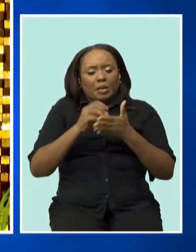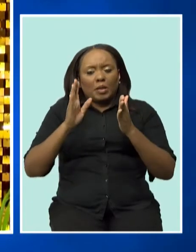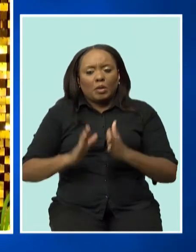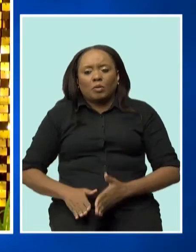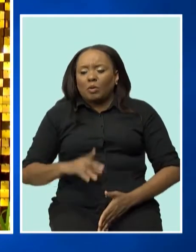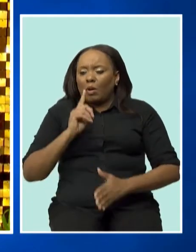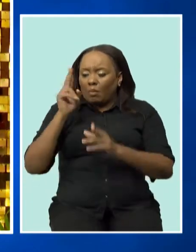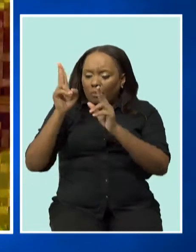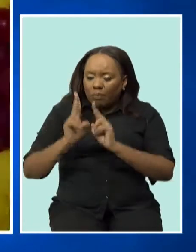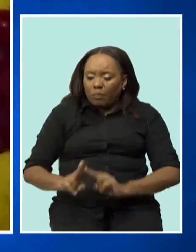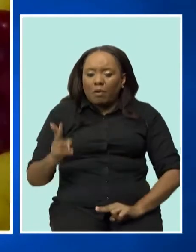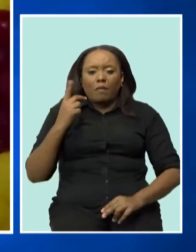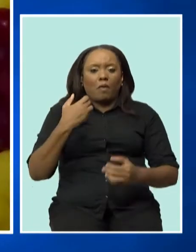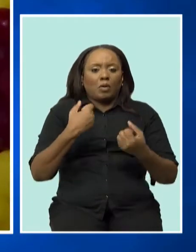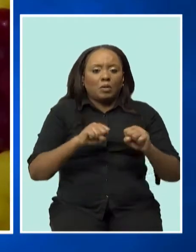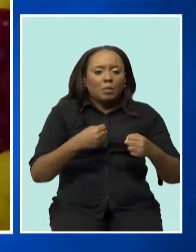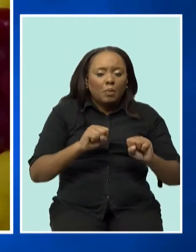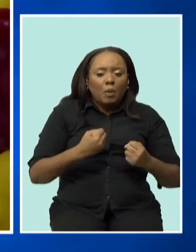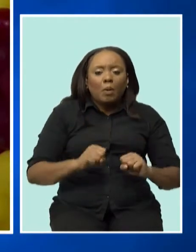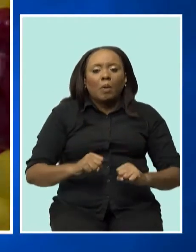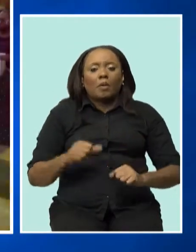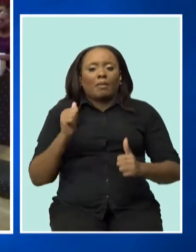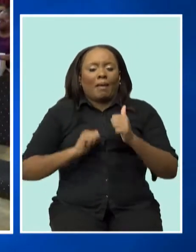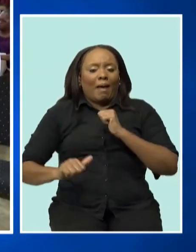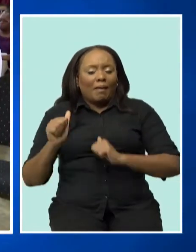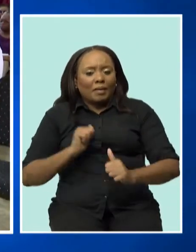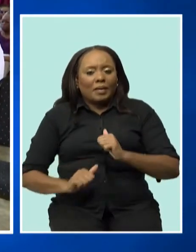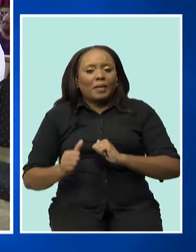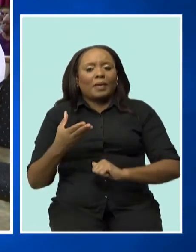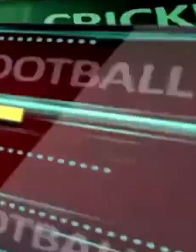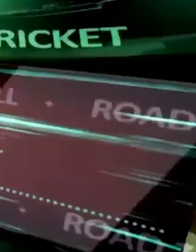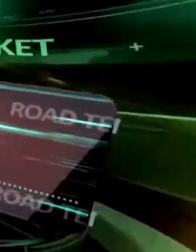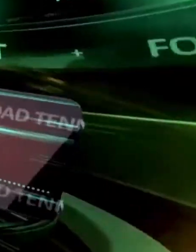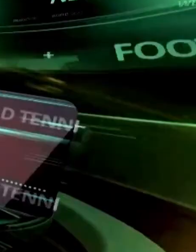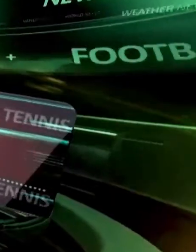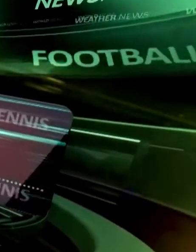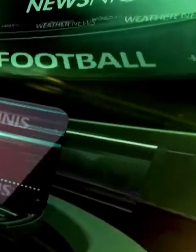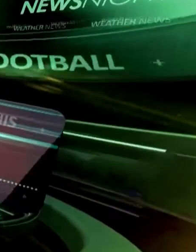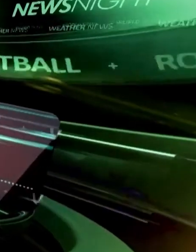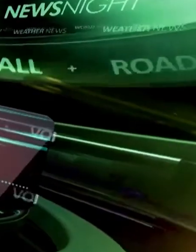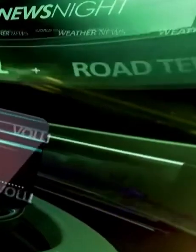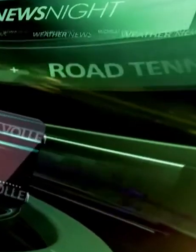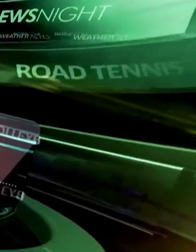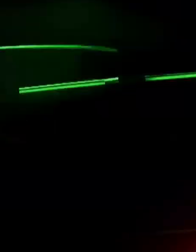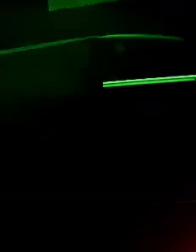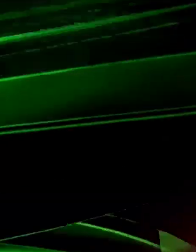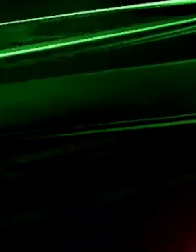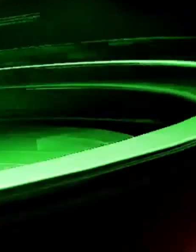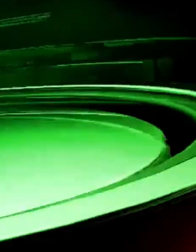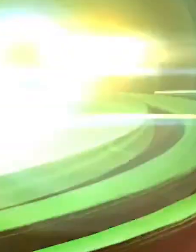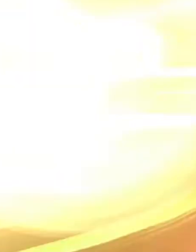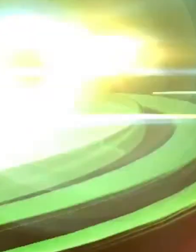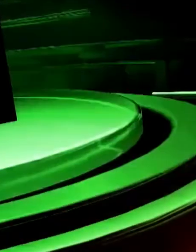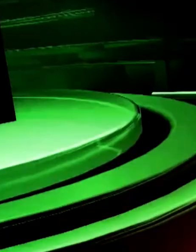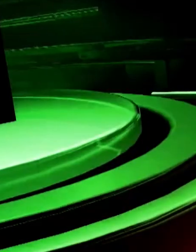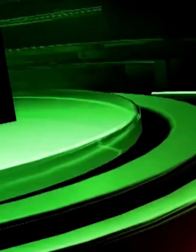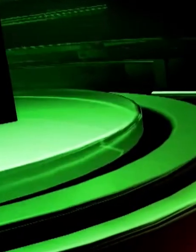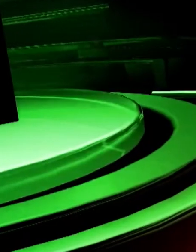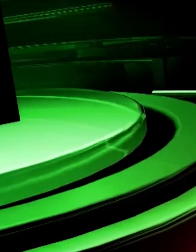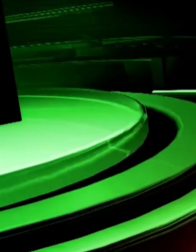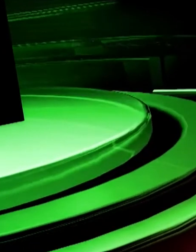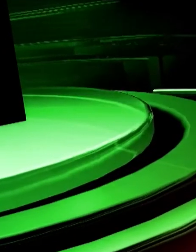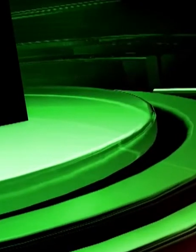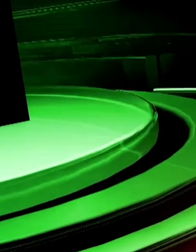extracurricular activities. Rianne Phillips, CBC News. Sports Night is brought to you by